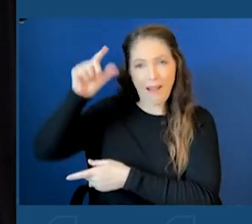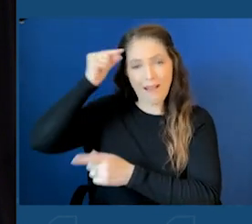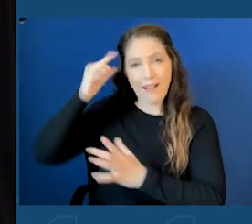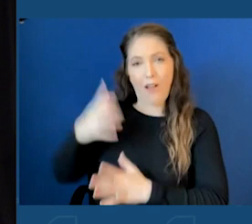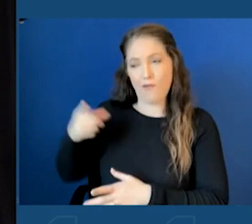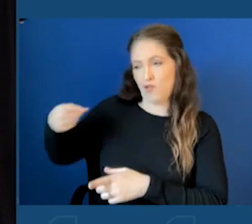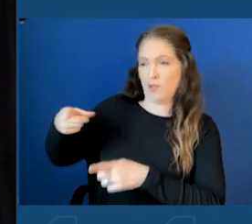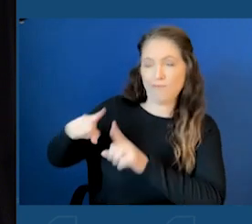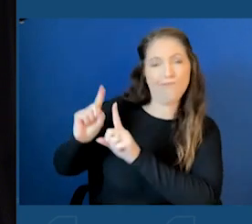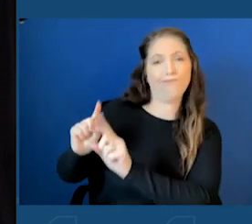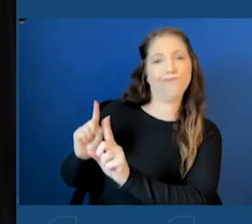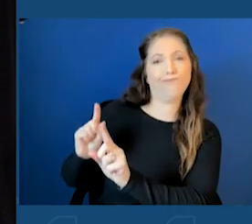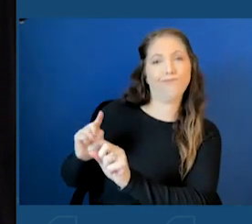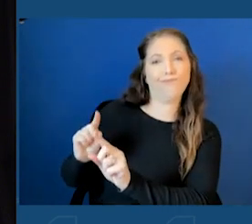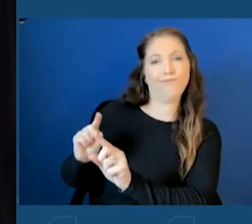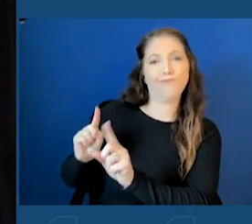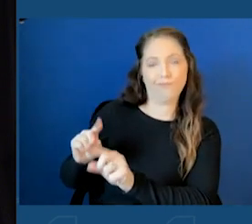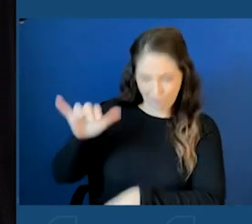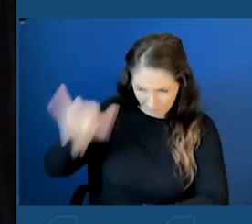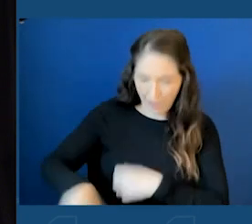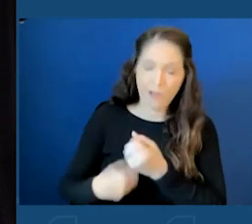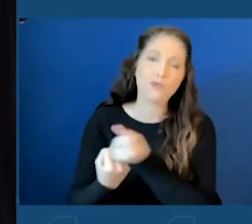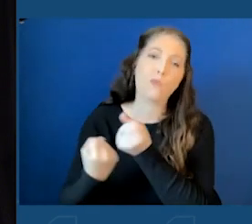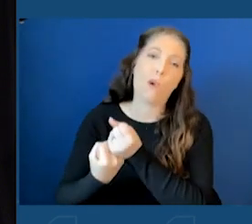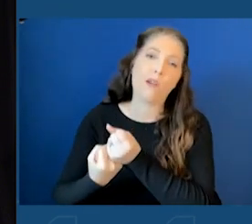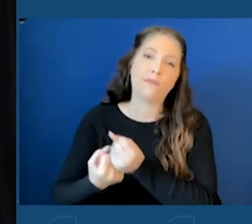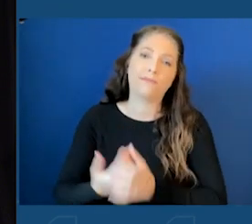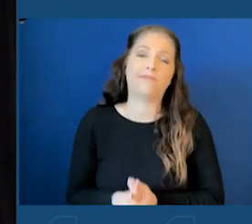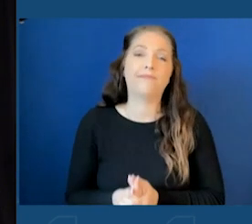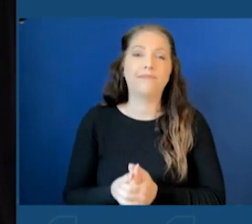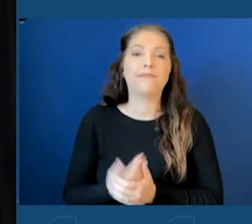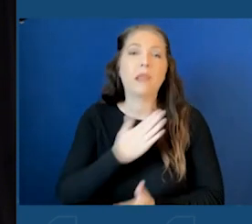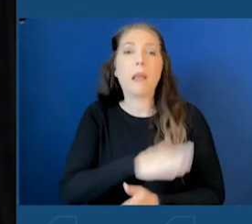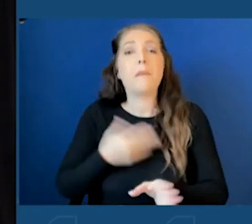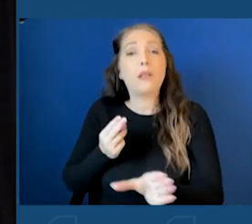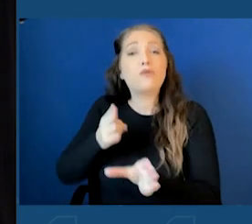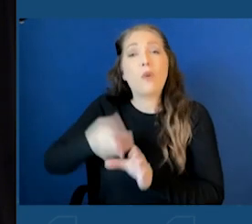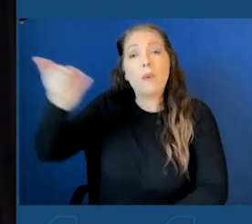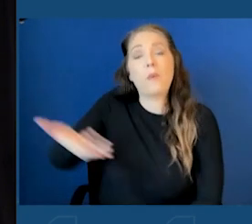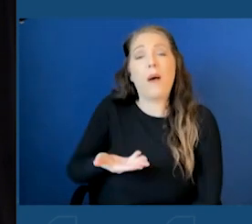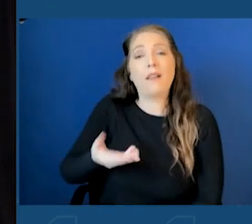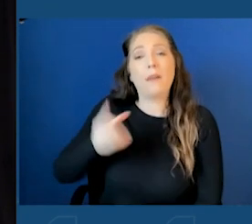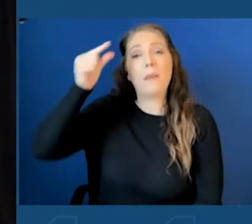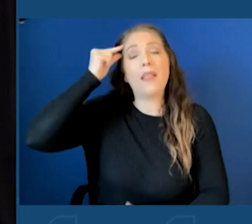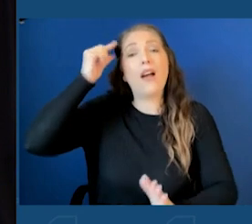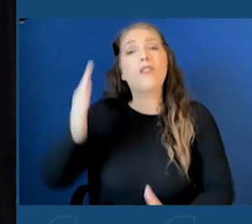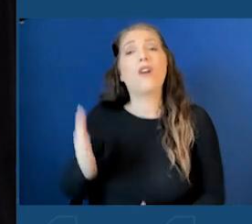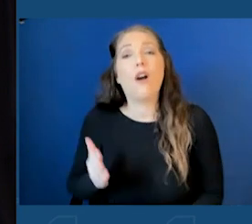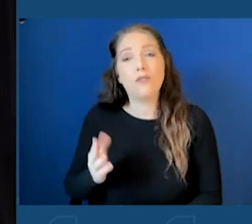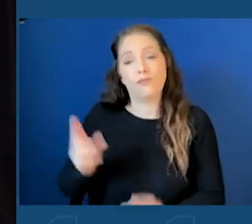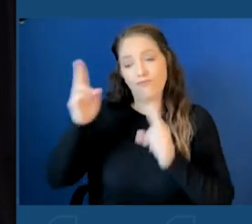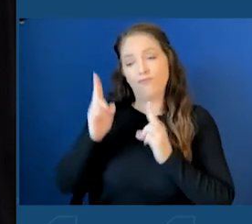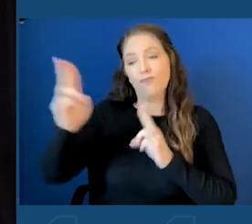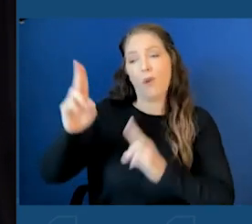support. Ladies and gentlemen, please join me in welcoming the Governor of the state of New York, the Honorable Kathy Hochul.